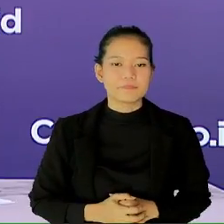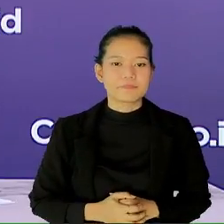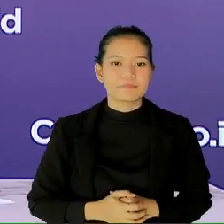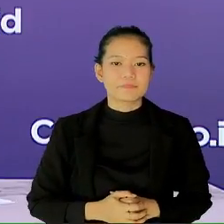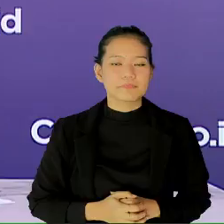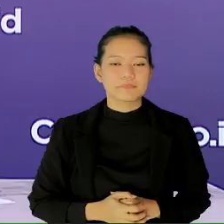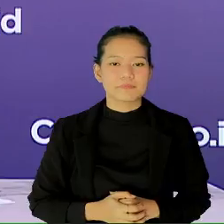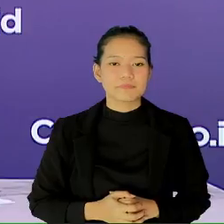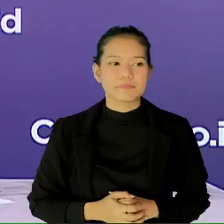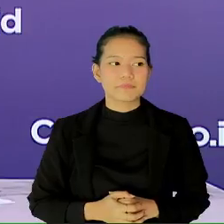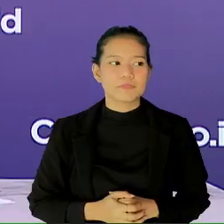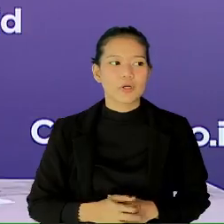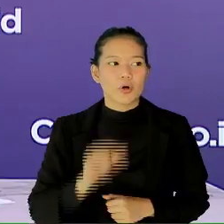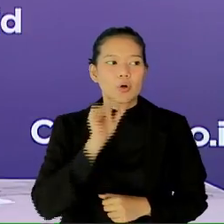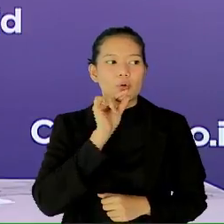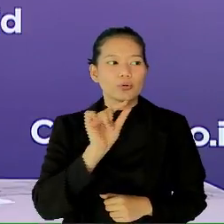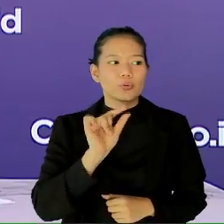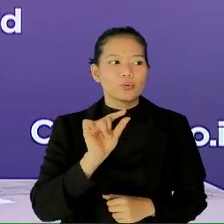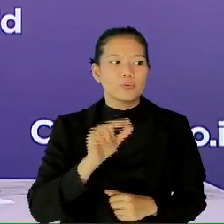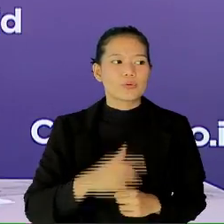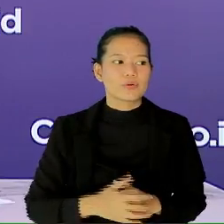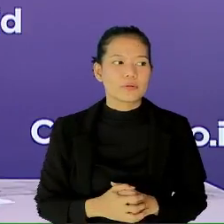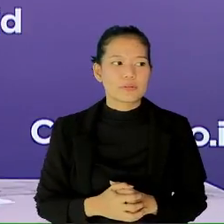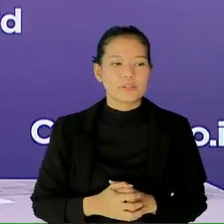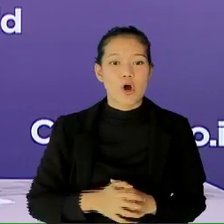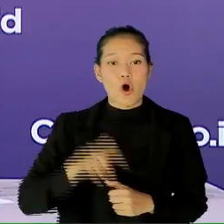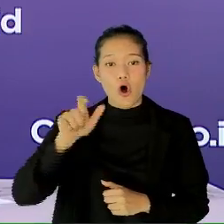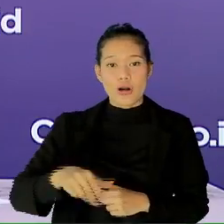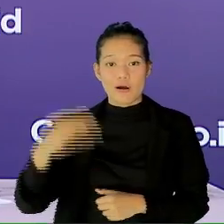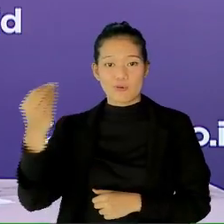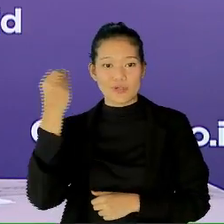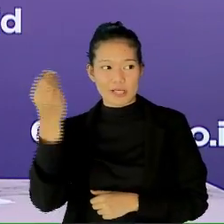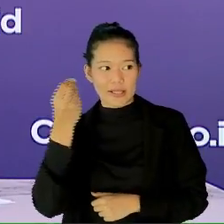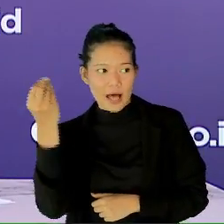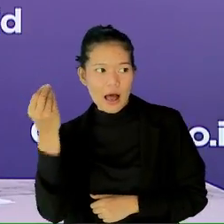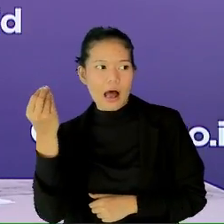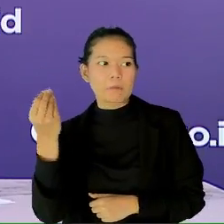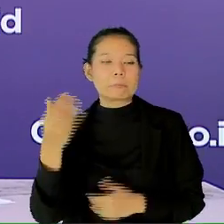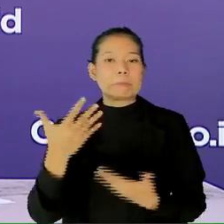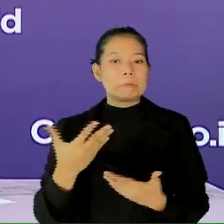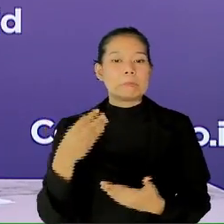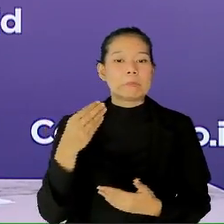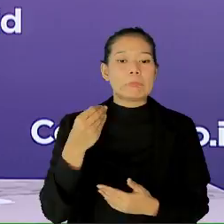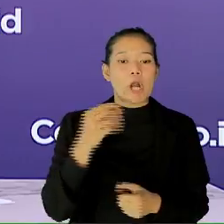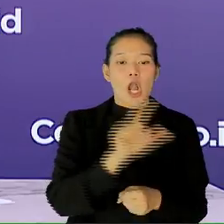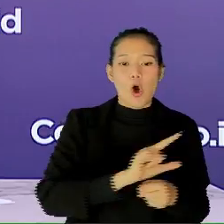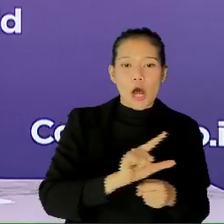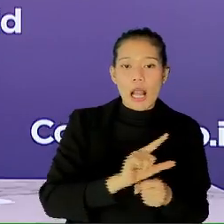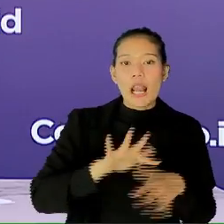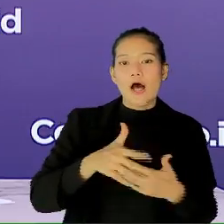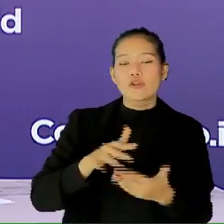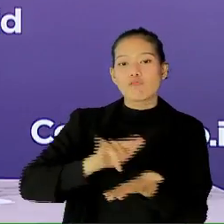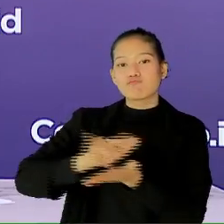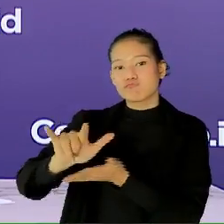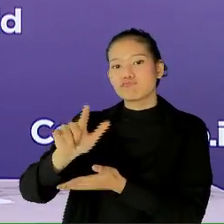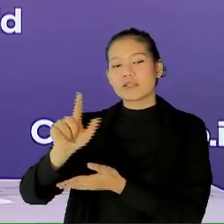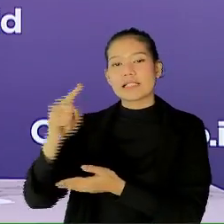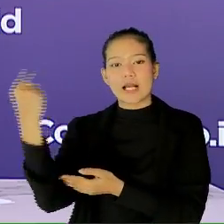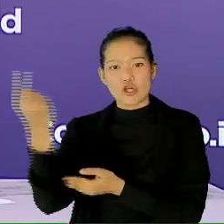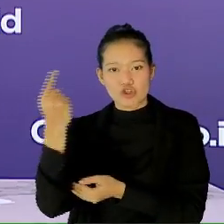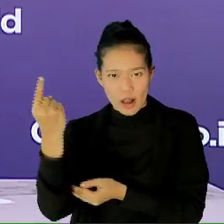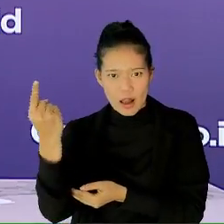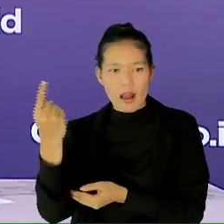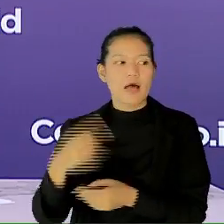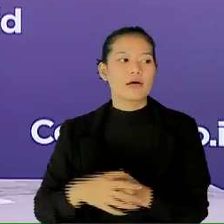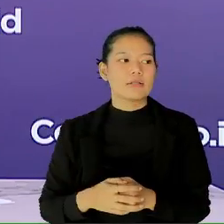Indonesia for travelers, both domestic travel and certain international travelers